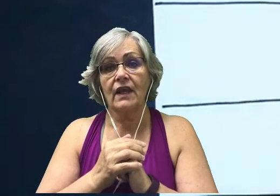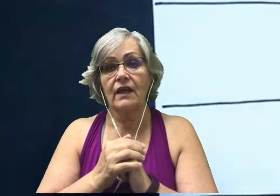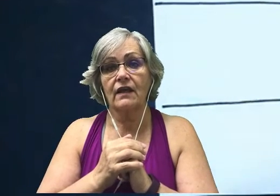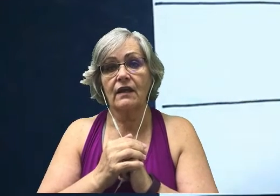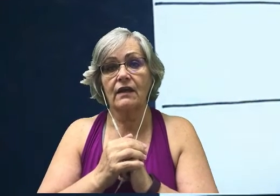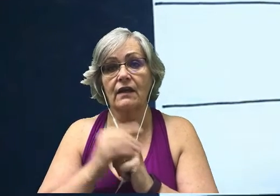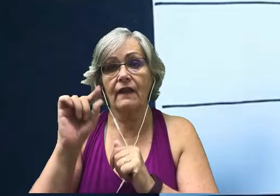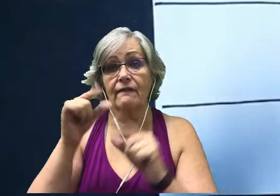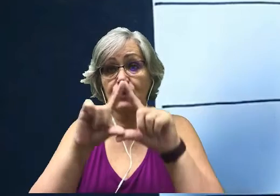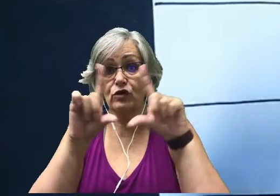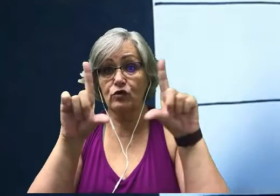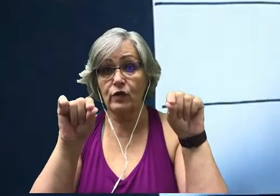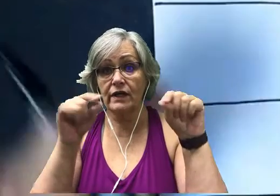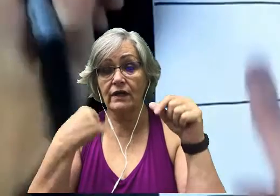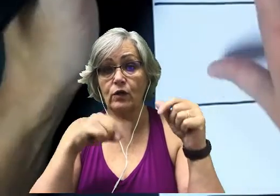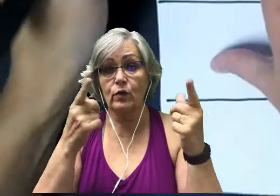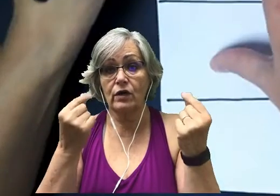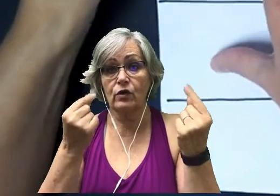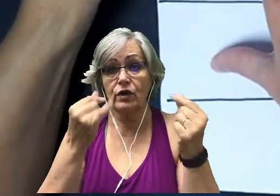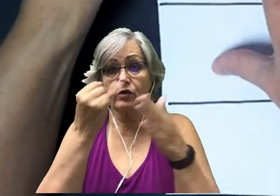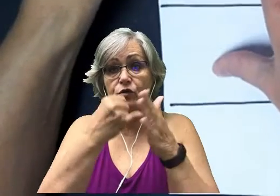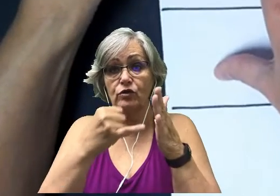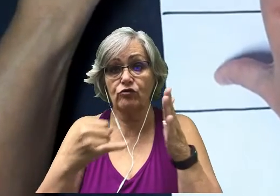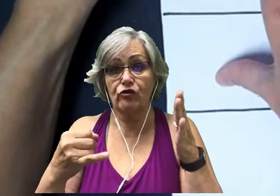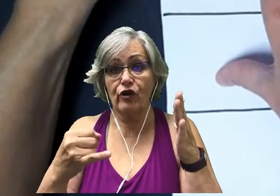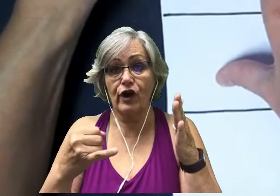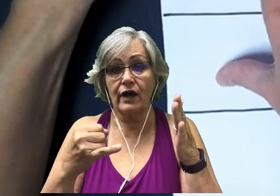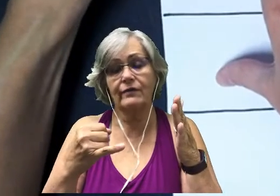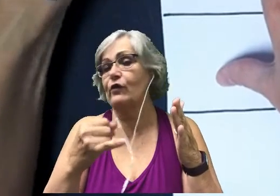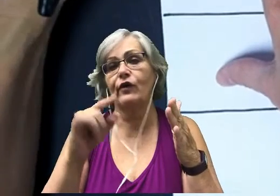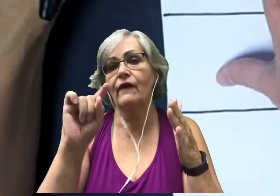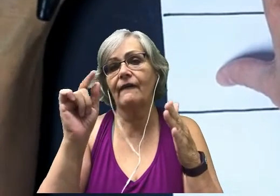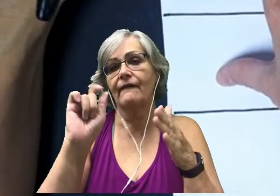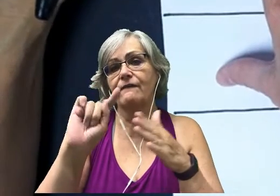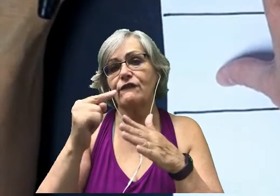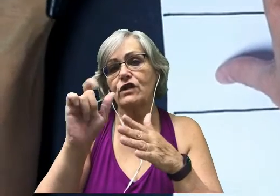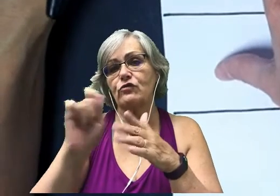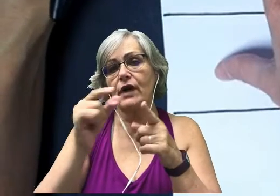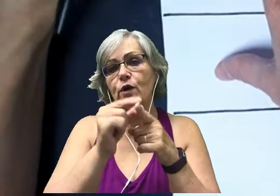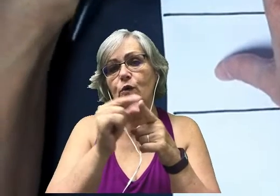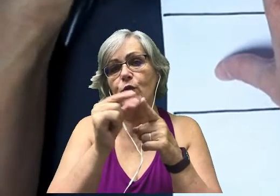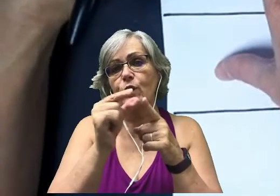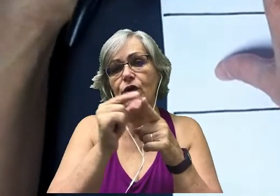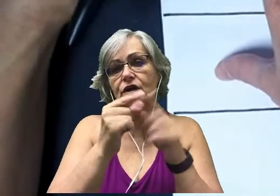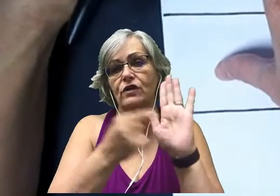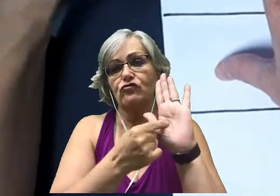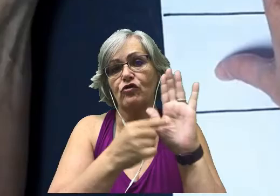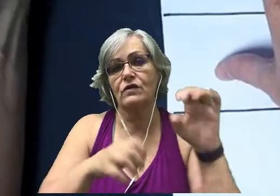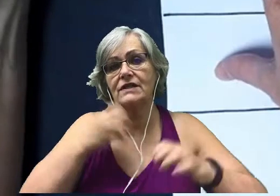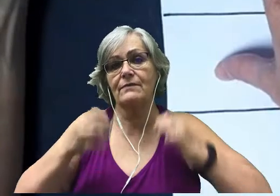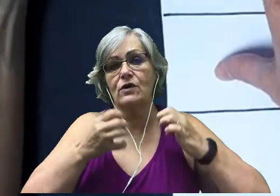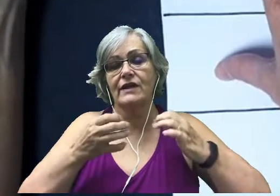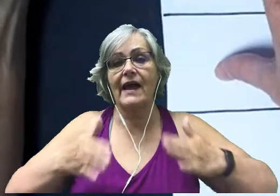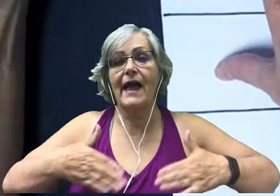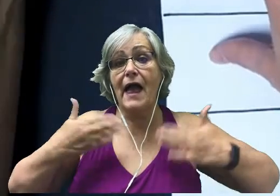better. So the first rectangle here, we are going to put a word in there, something that shows